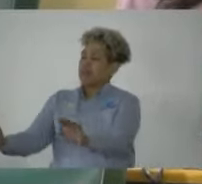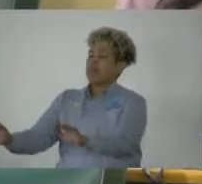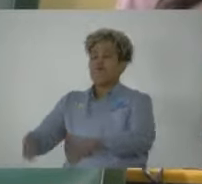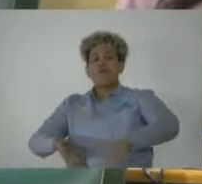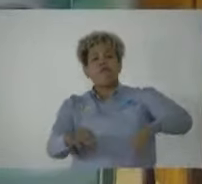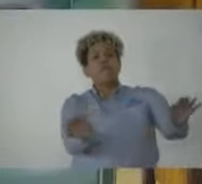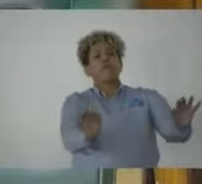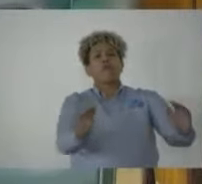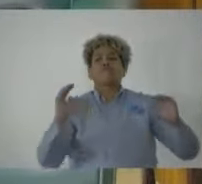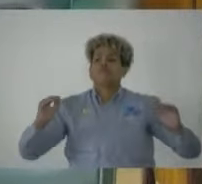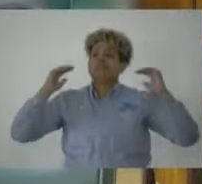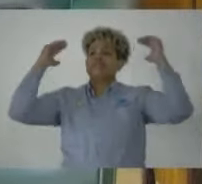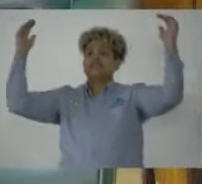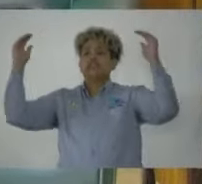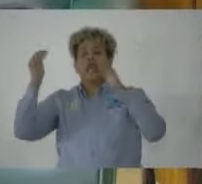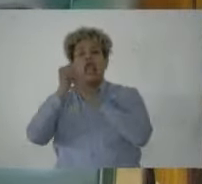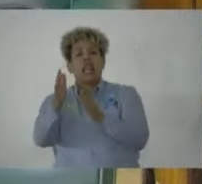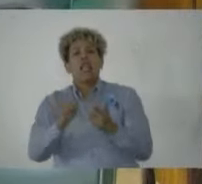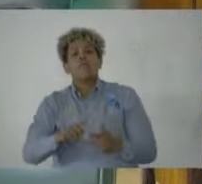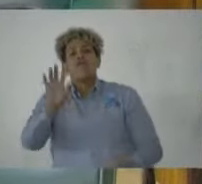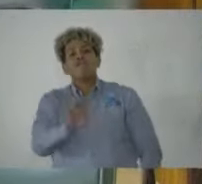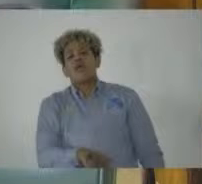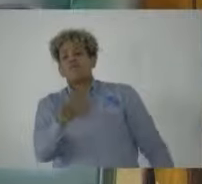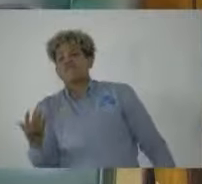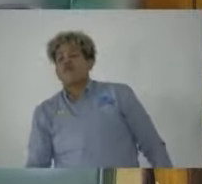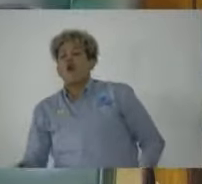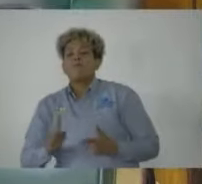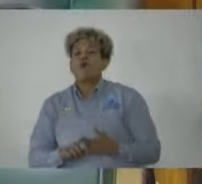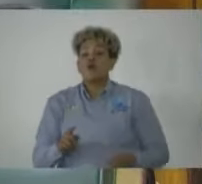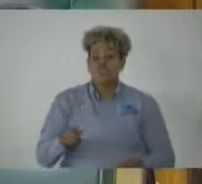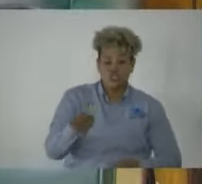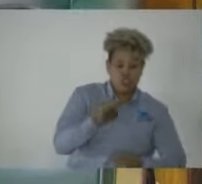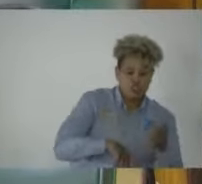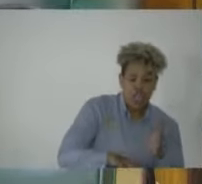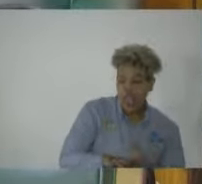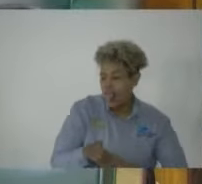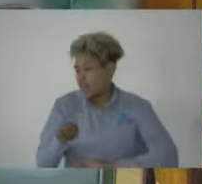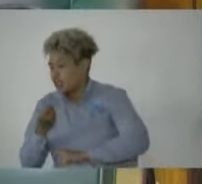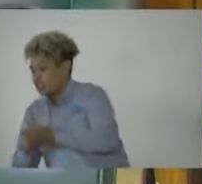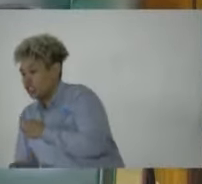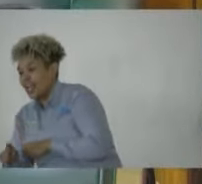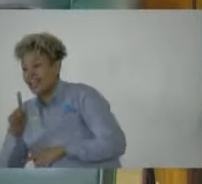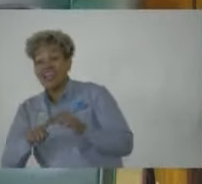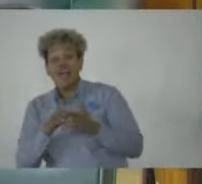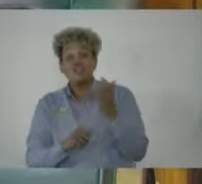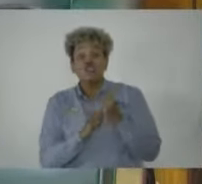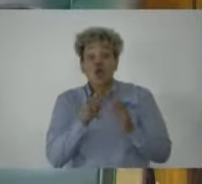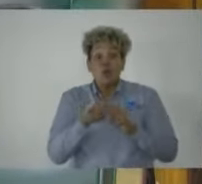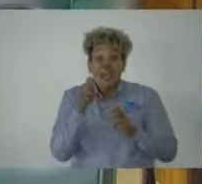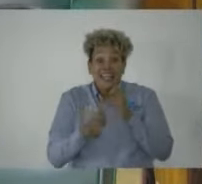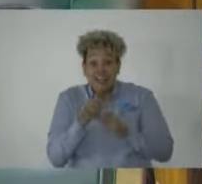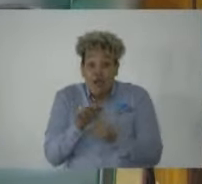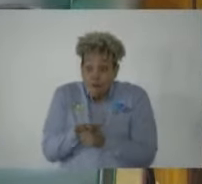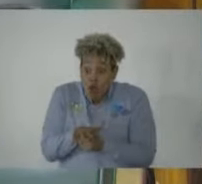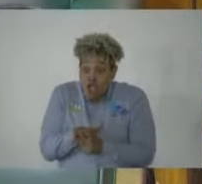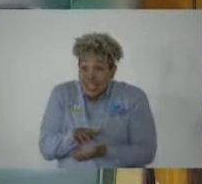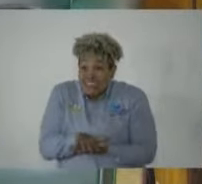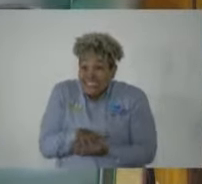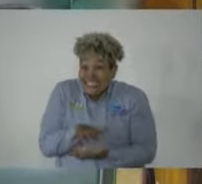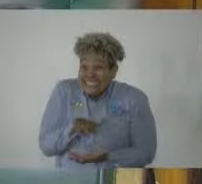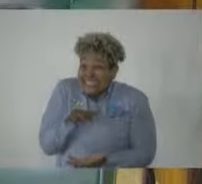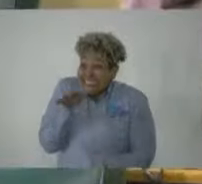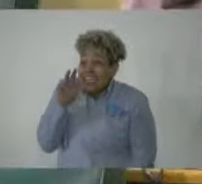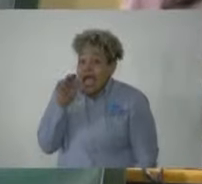emasculation of senior people and flip-flops and U-turns, you cannot trust them, because when it gets difficult and the pressure mounts and the